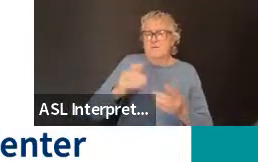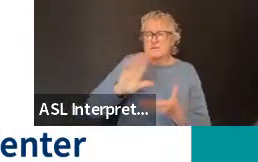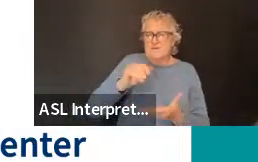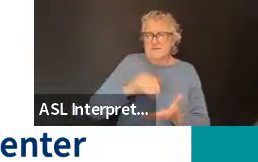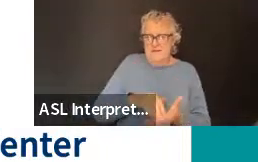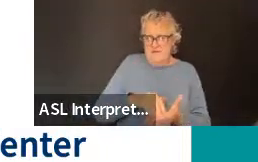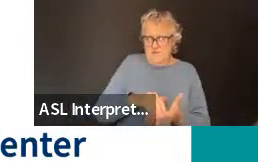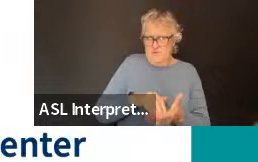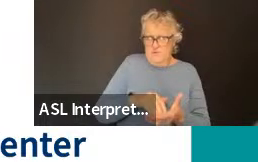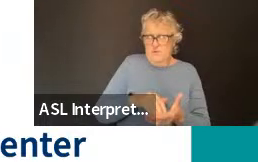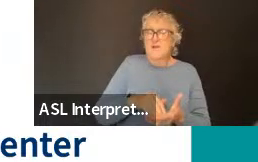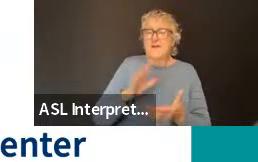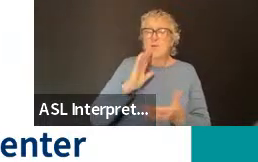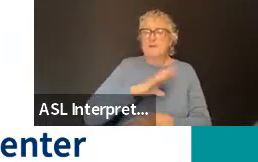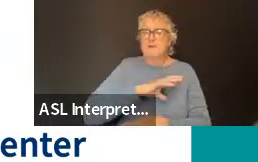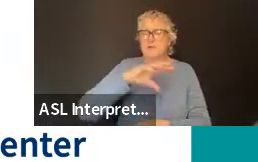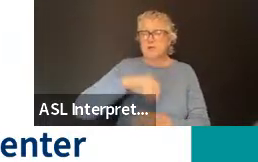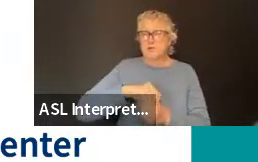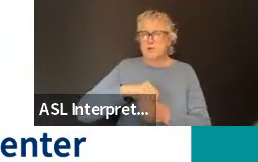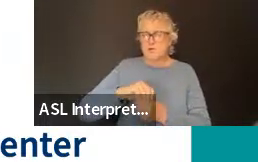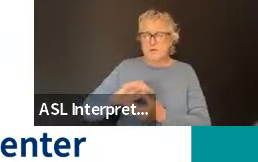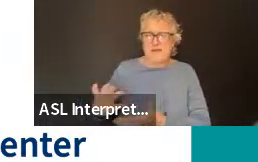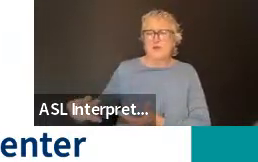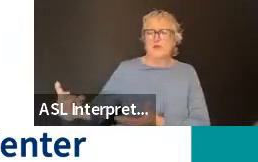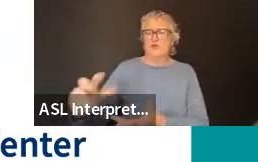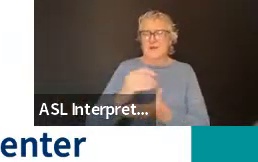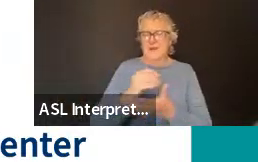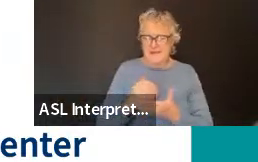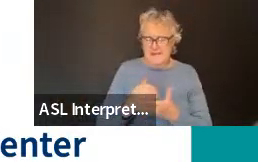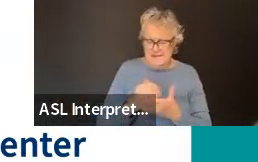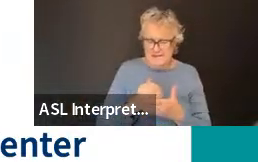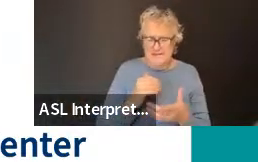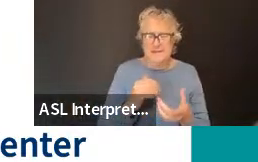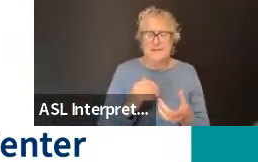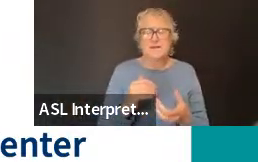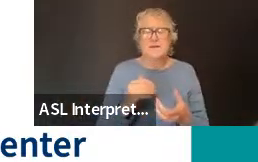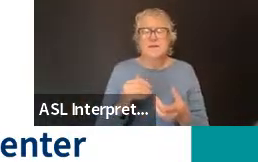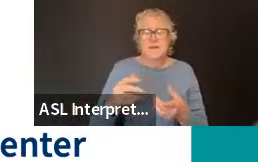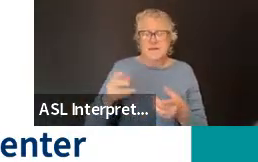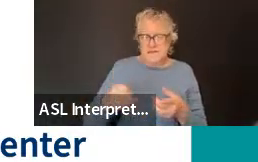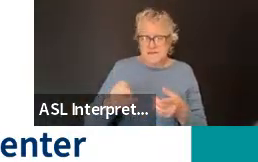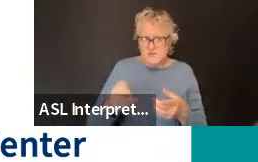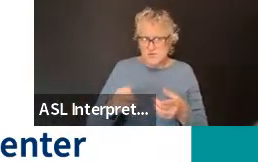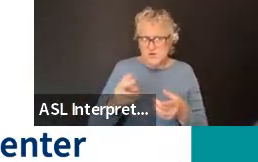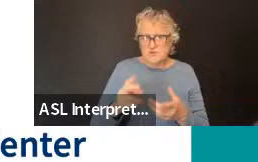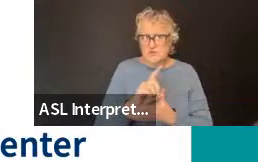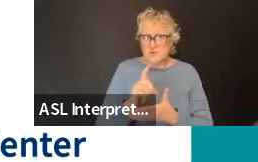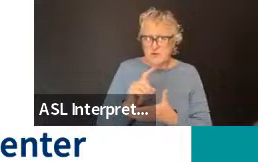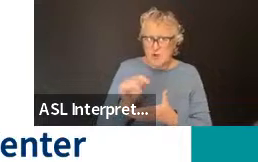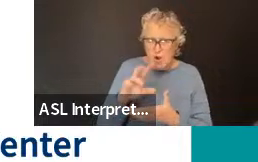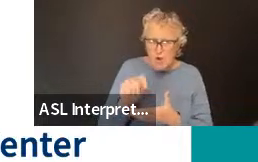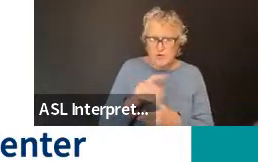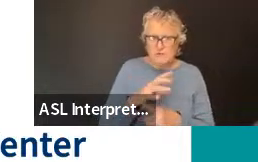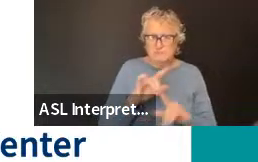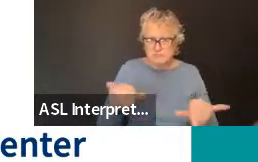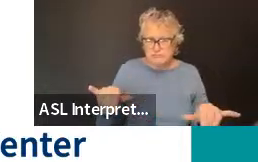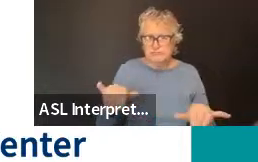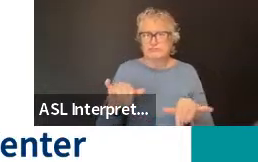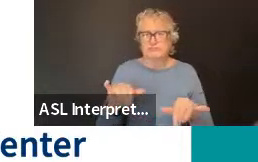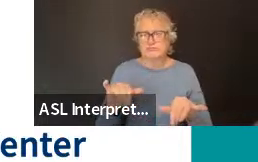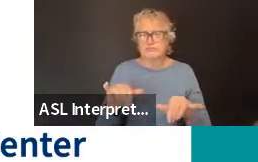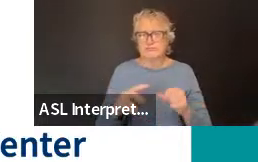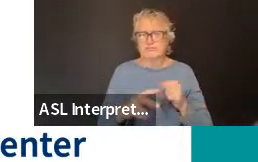the history of the region, approved materials, photo documentation of the existing bridge, salvage plaques from the existing